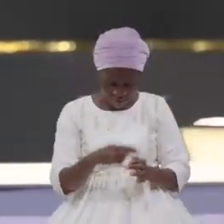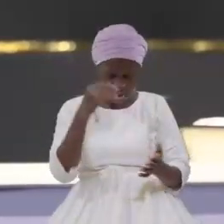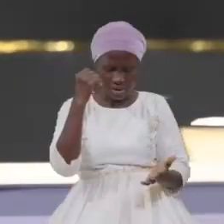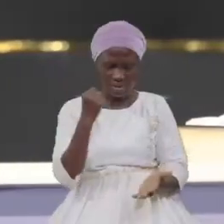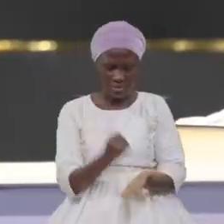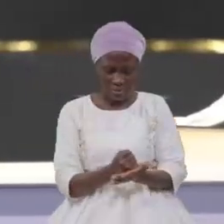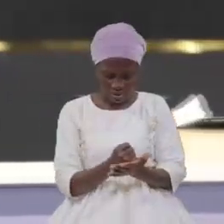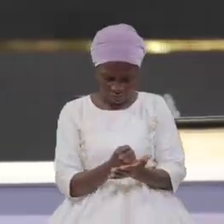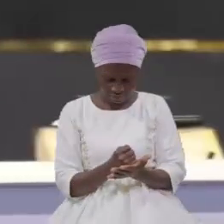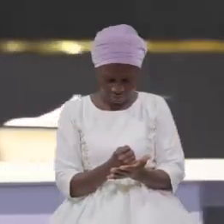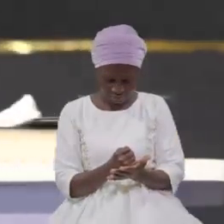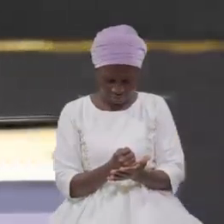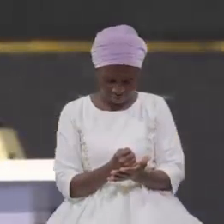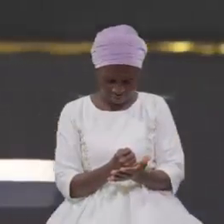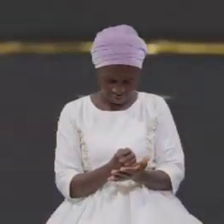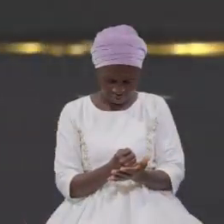name.